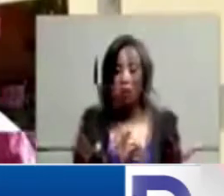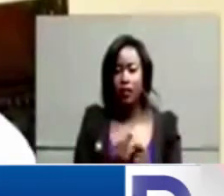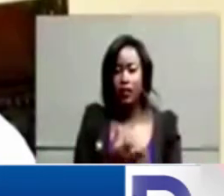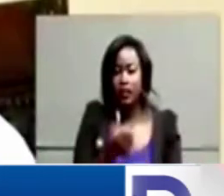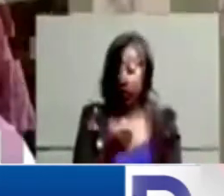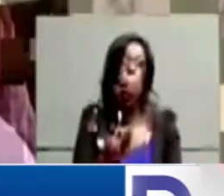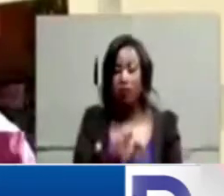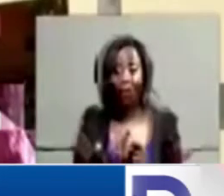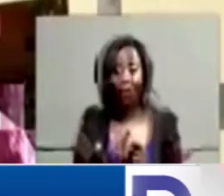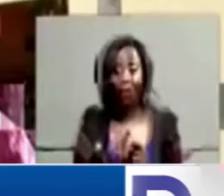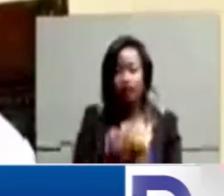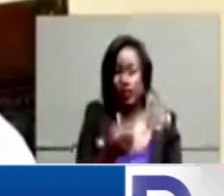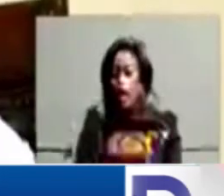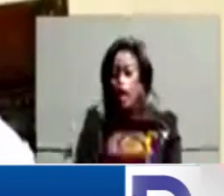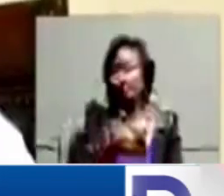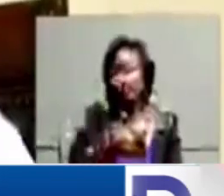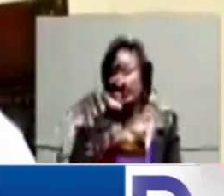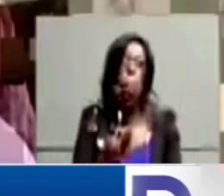coming from